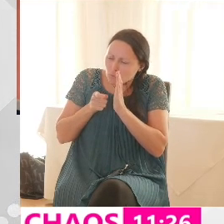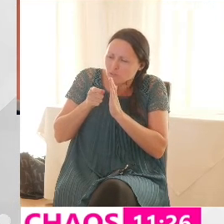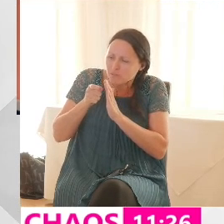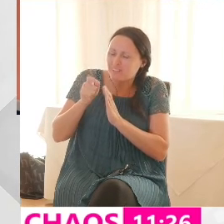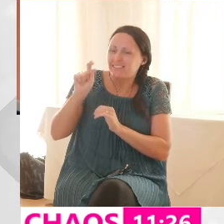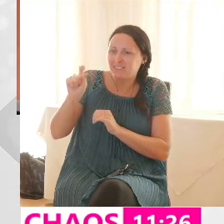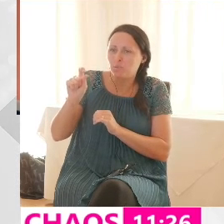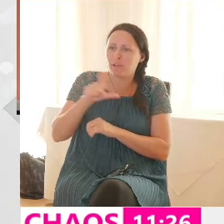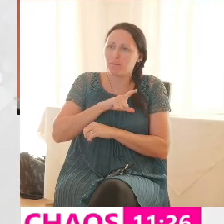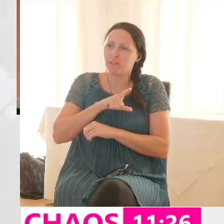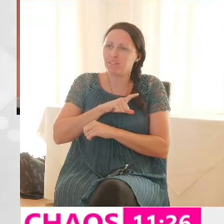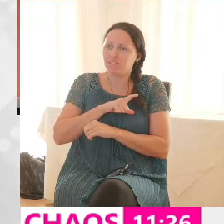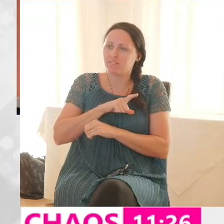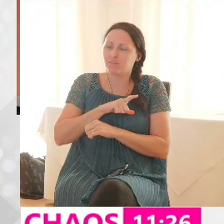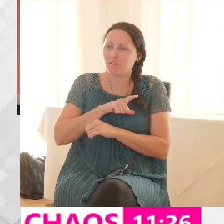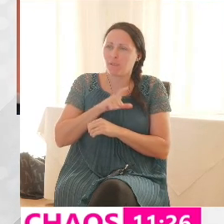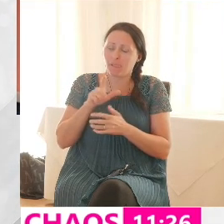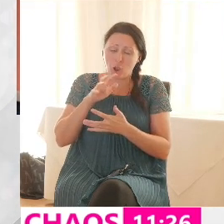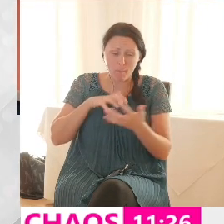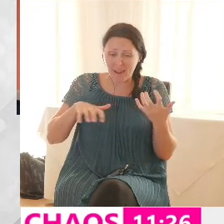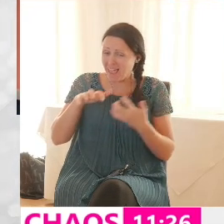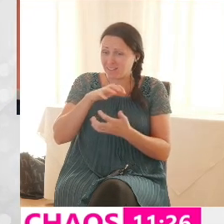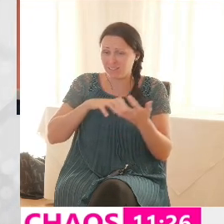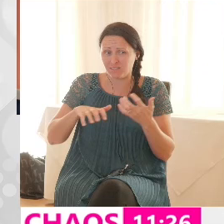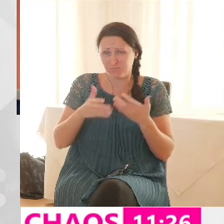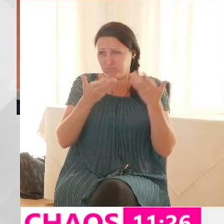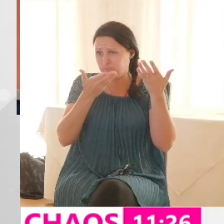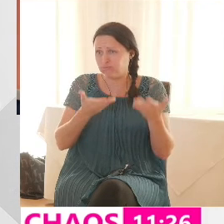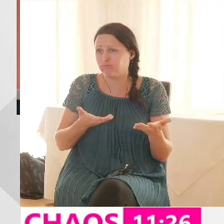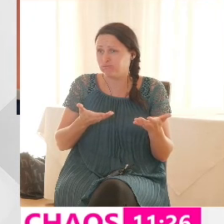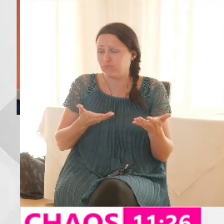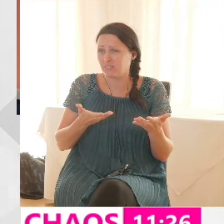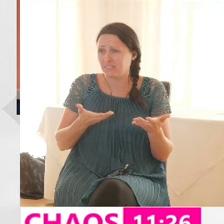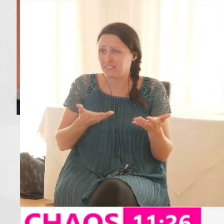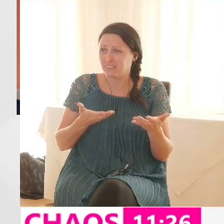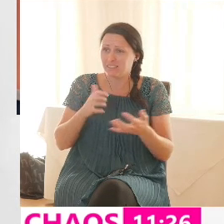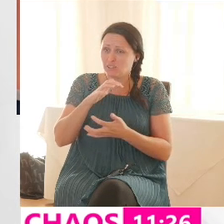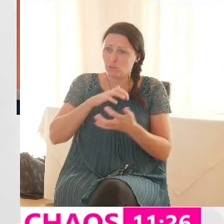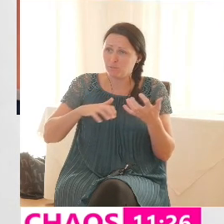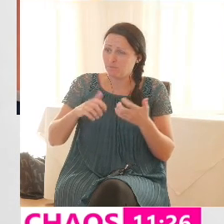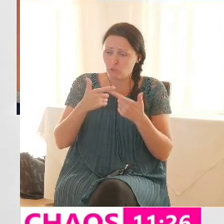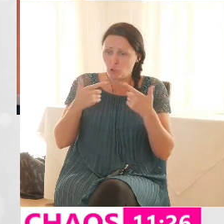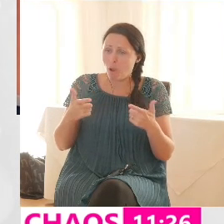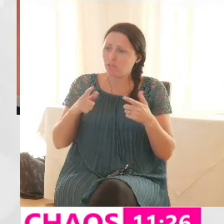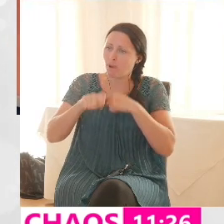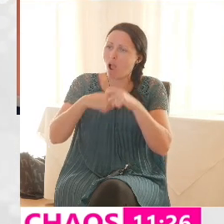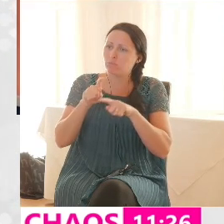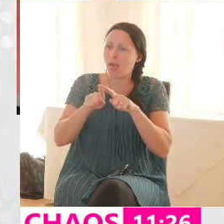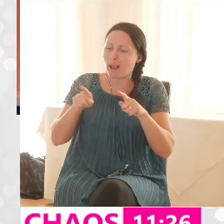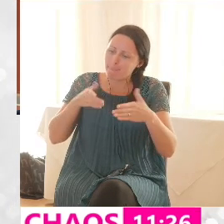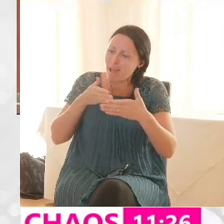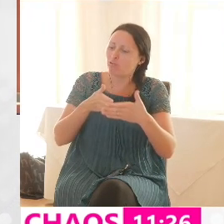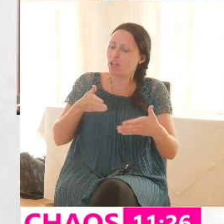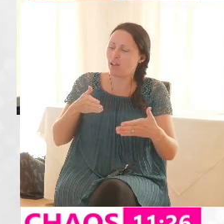Because the complexity is there. That complexity acts as a hurdle. Thank you.